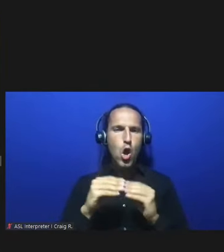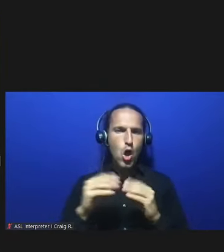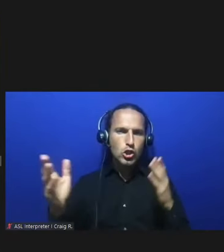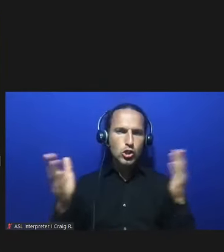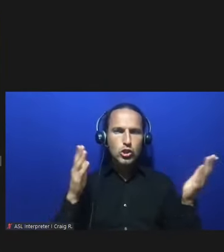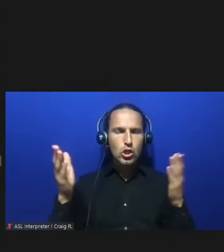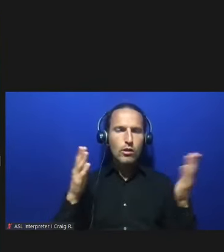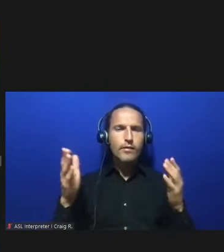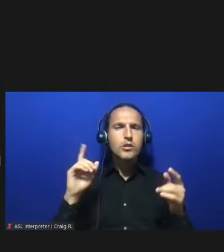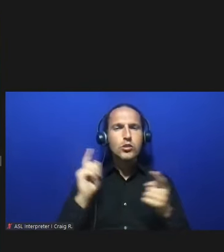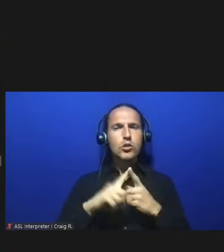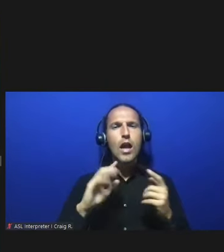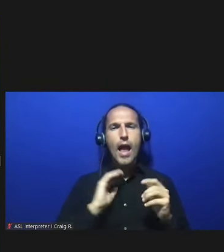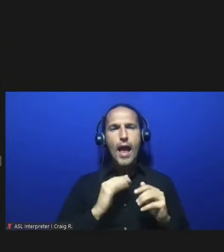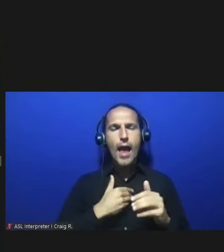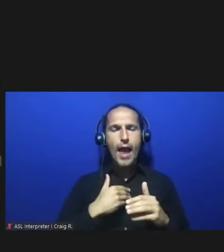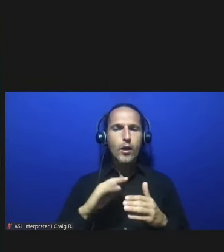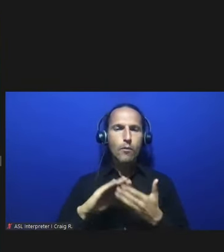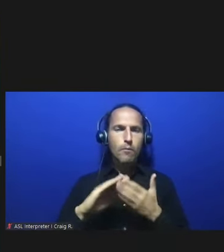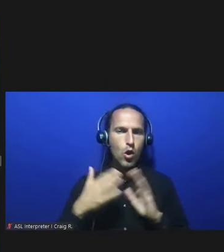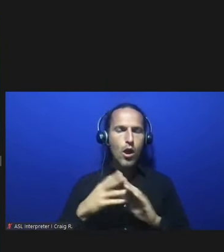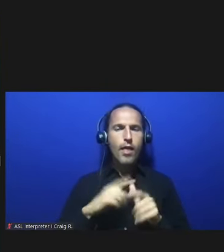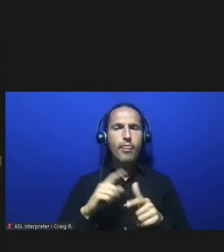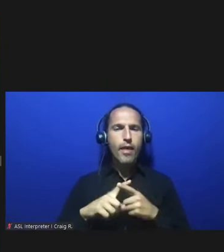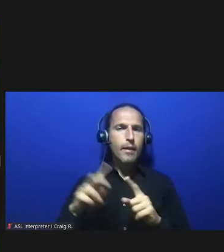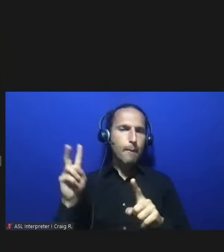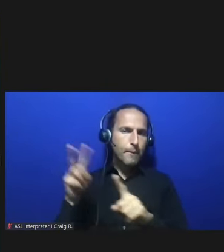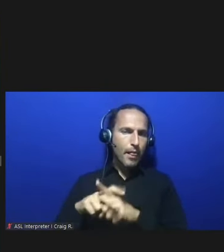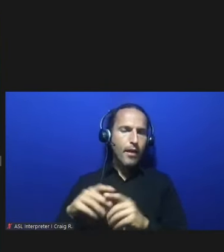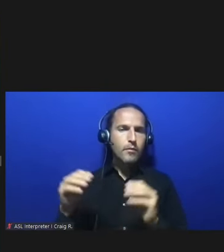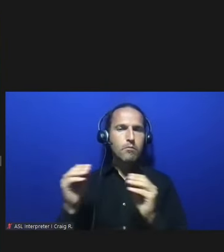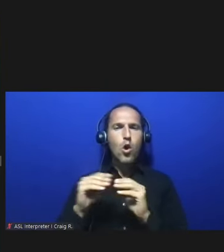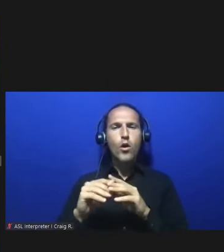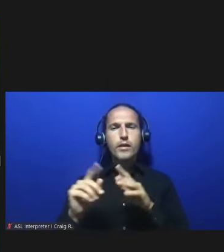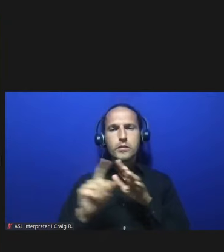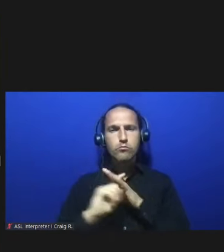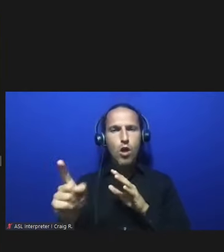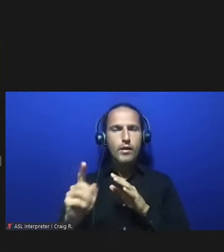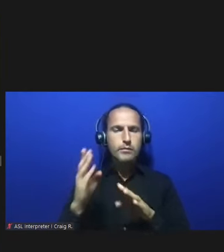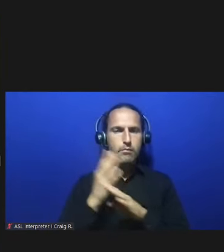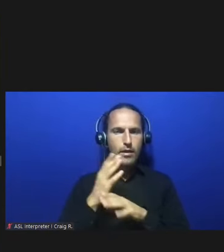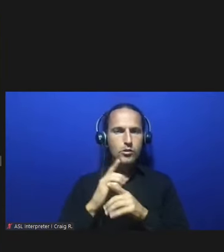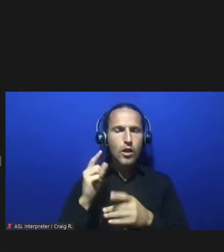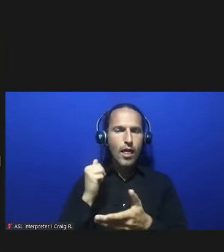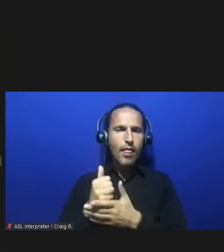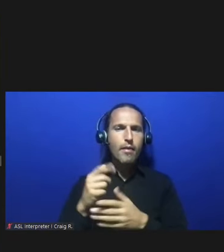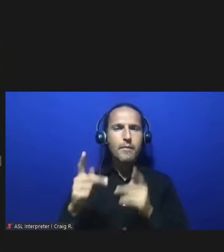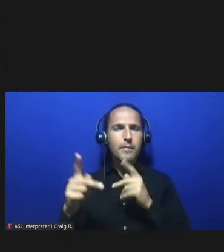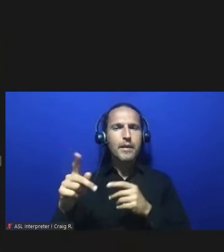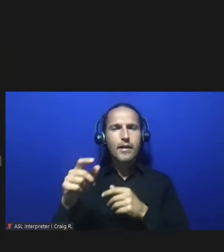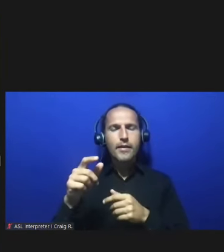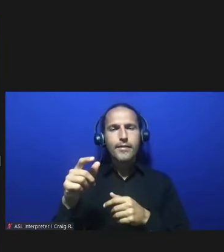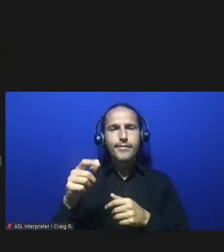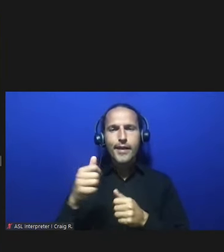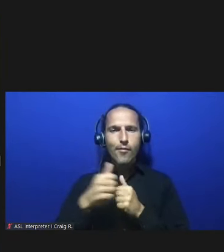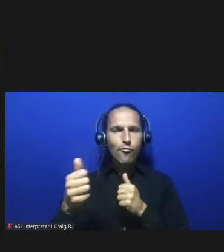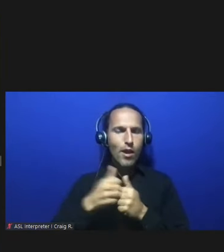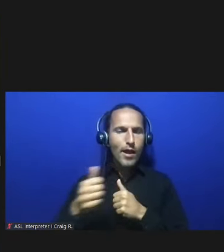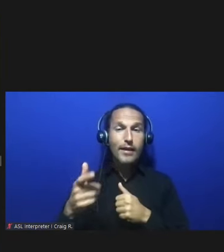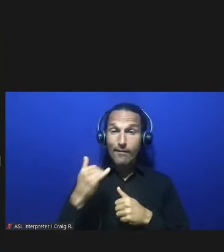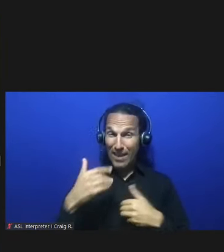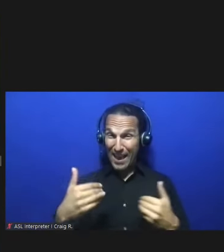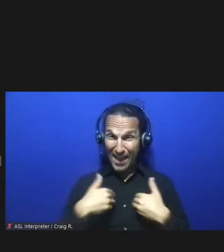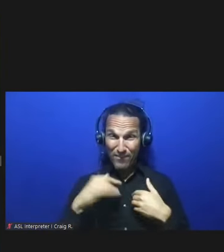into our communities and apply more express buses to be able to help people get around. But if we even have